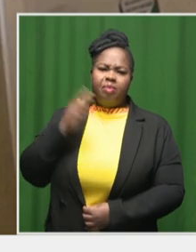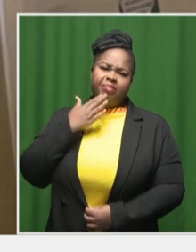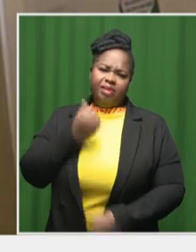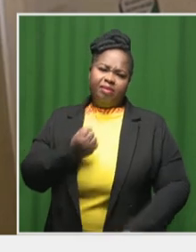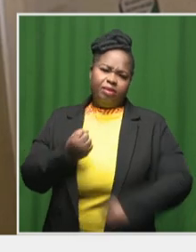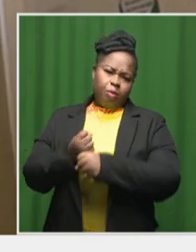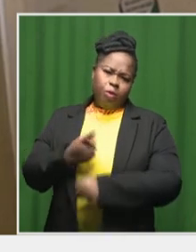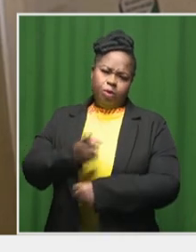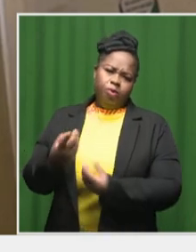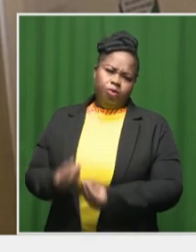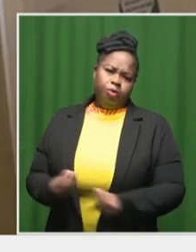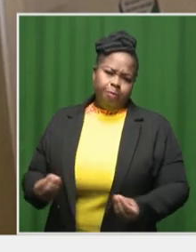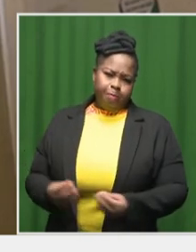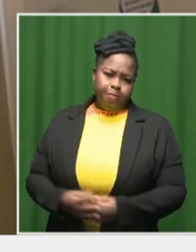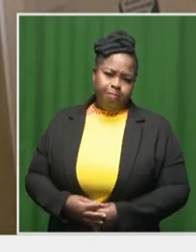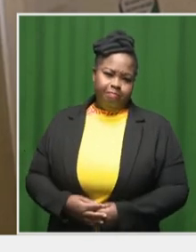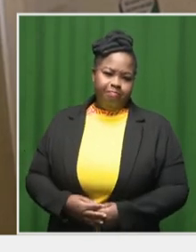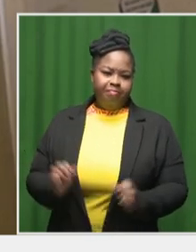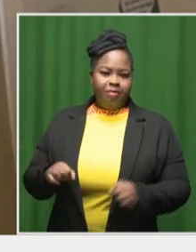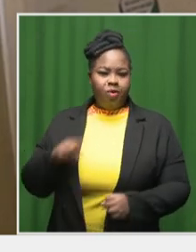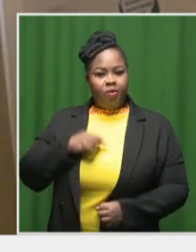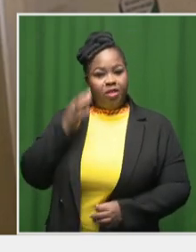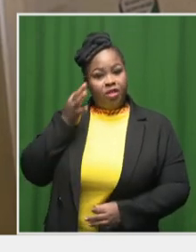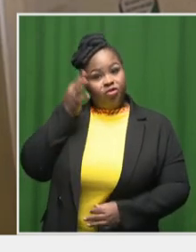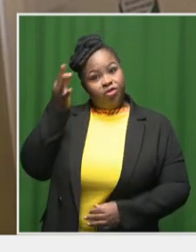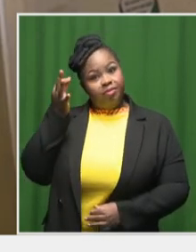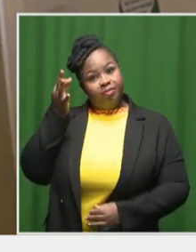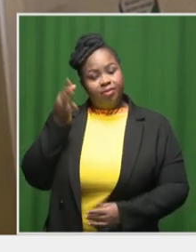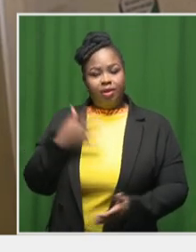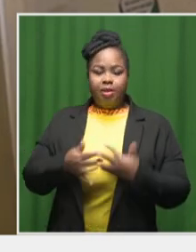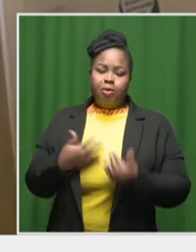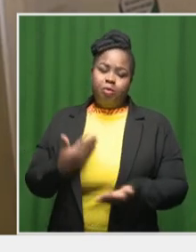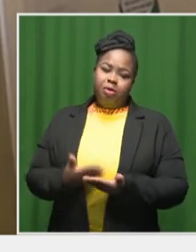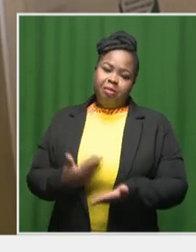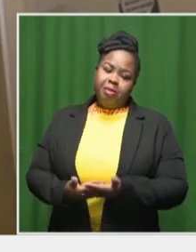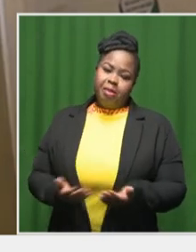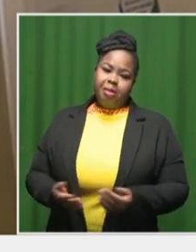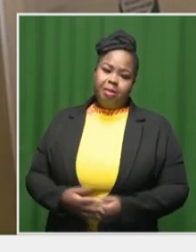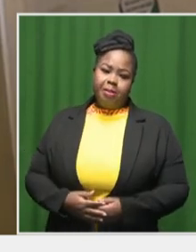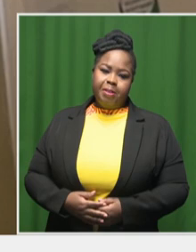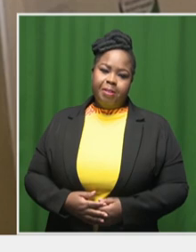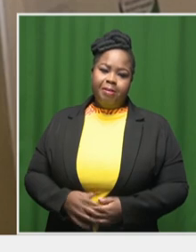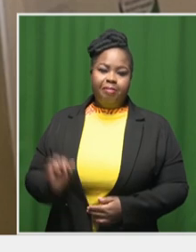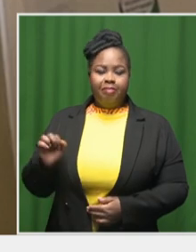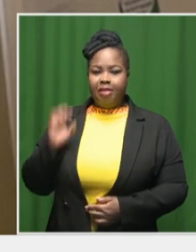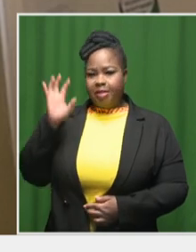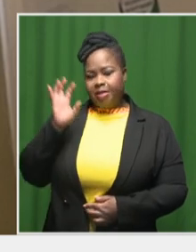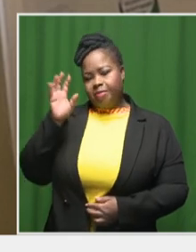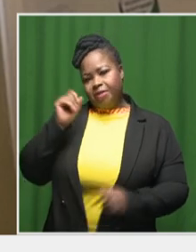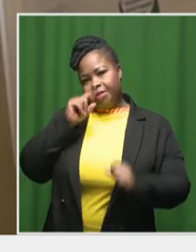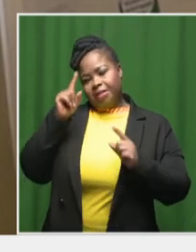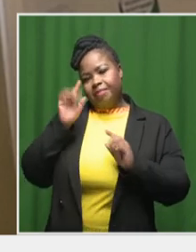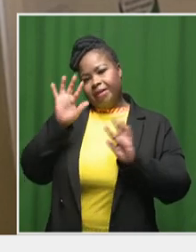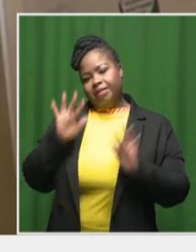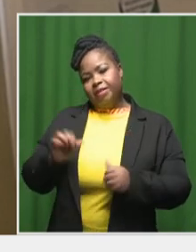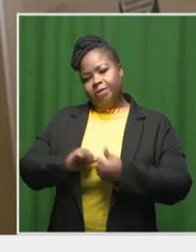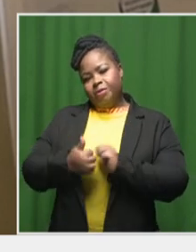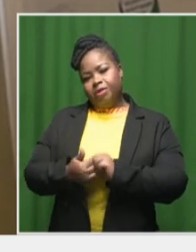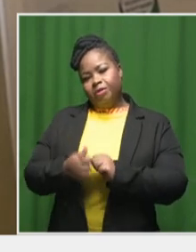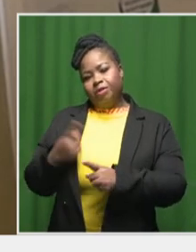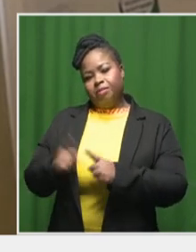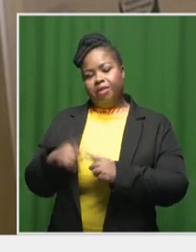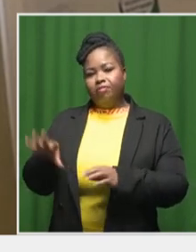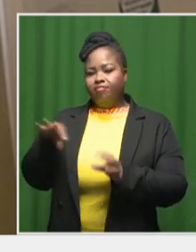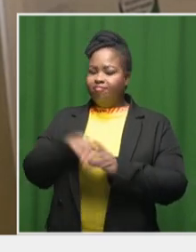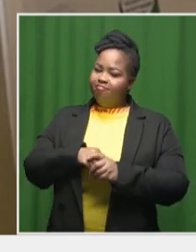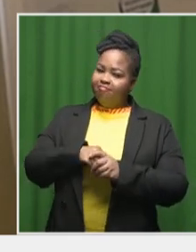support them. And your biggest dreams is anything is possible. And yeah, netball is an amazing sport to play and to be